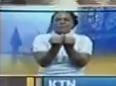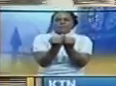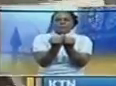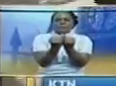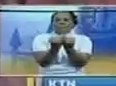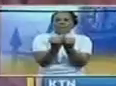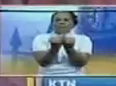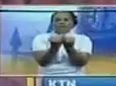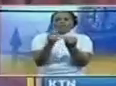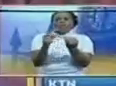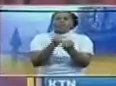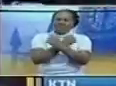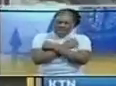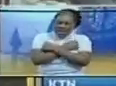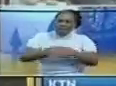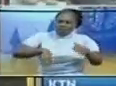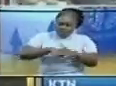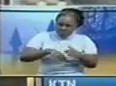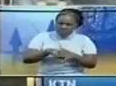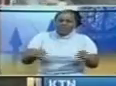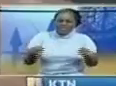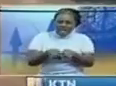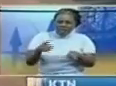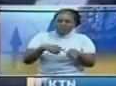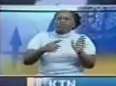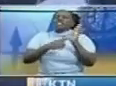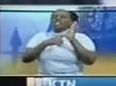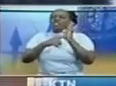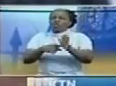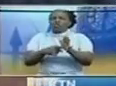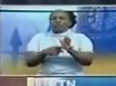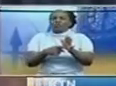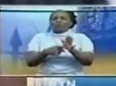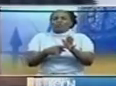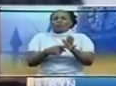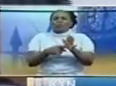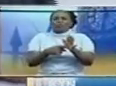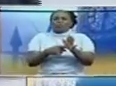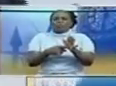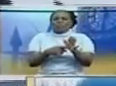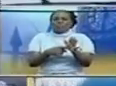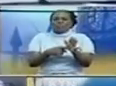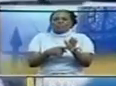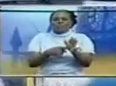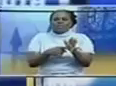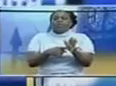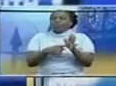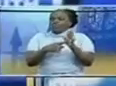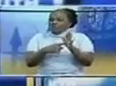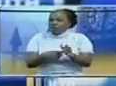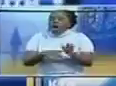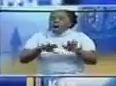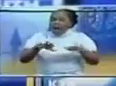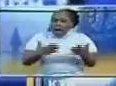And because you love football, we went behind the cameras. One and Kyukaro. Graphic... to show you the